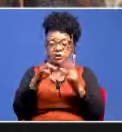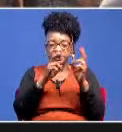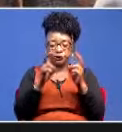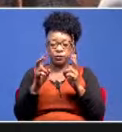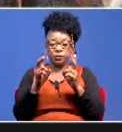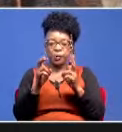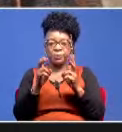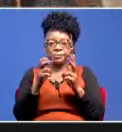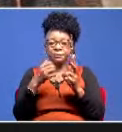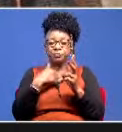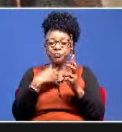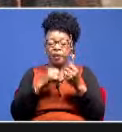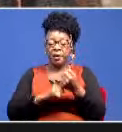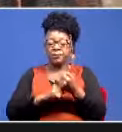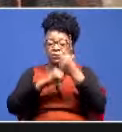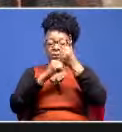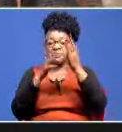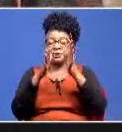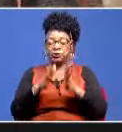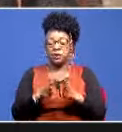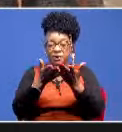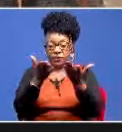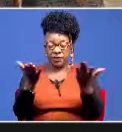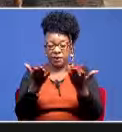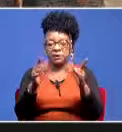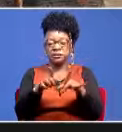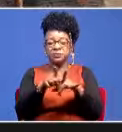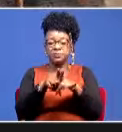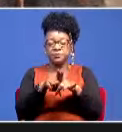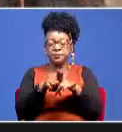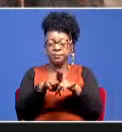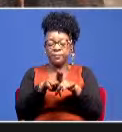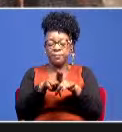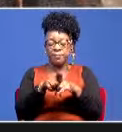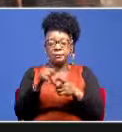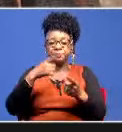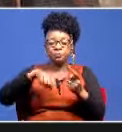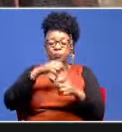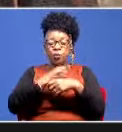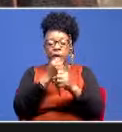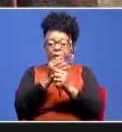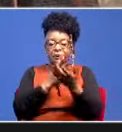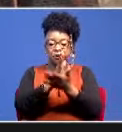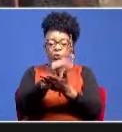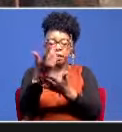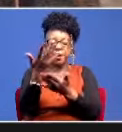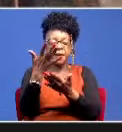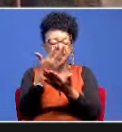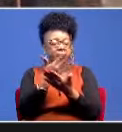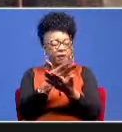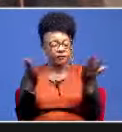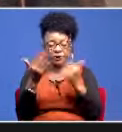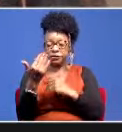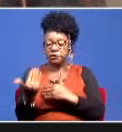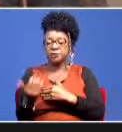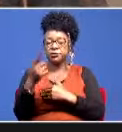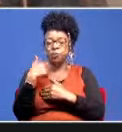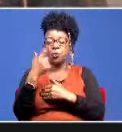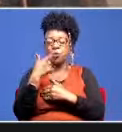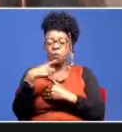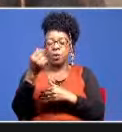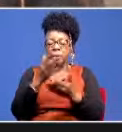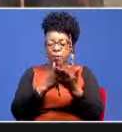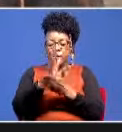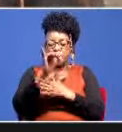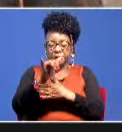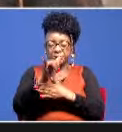have boosted the personnel there, and therefore we are going to ensure that every child who went through this